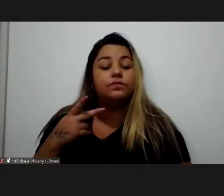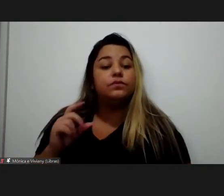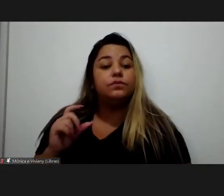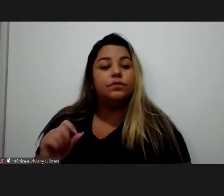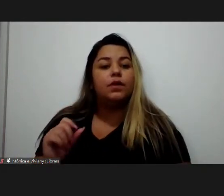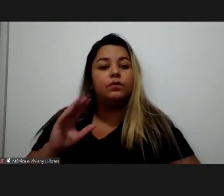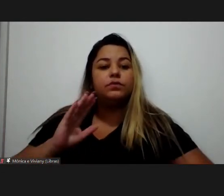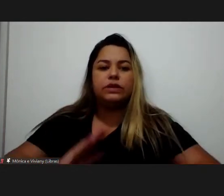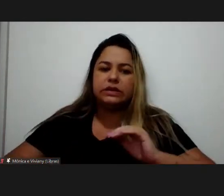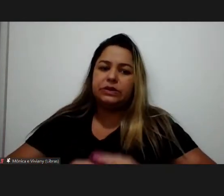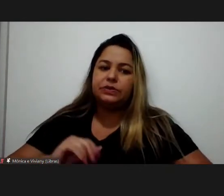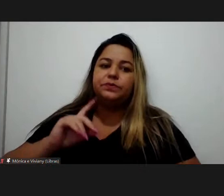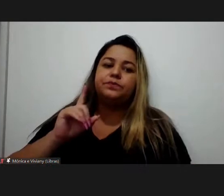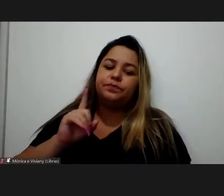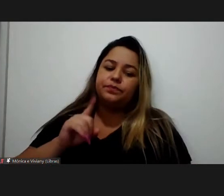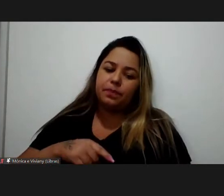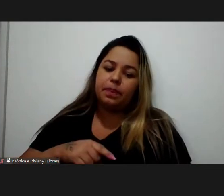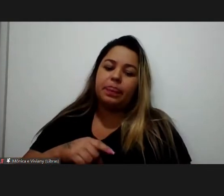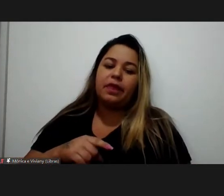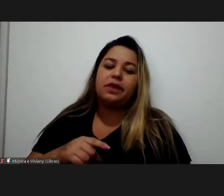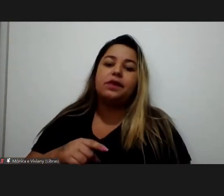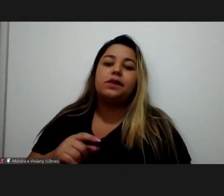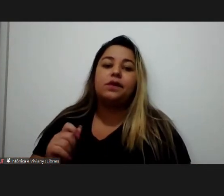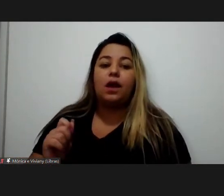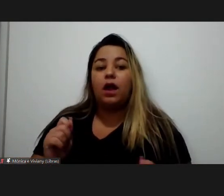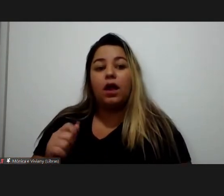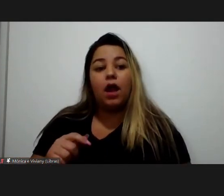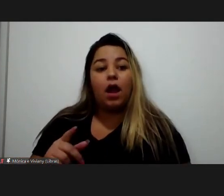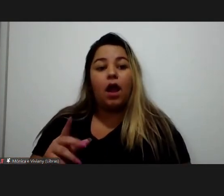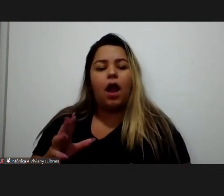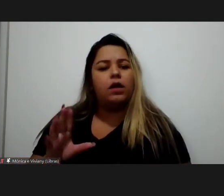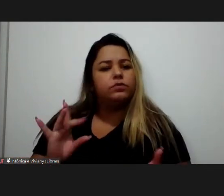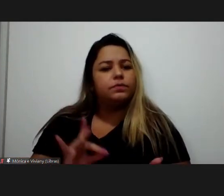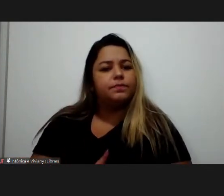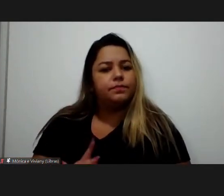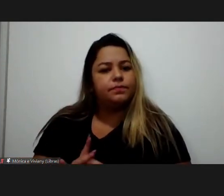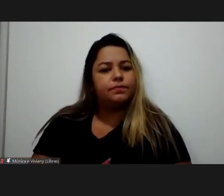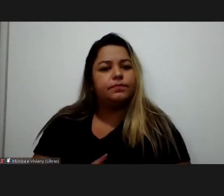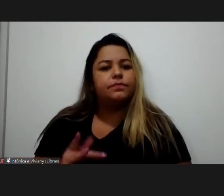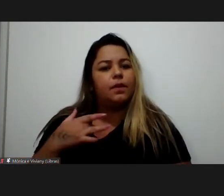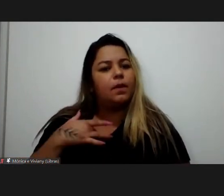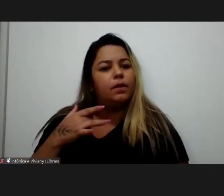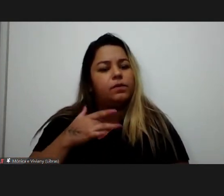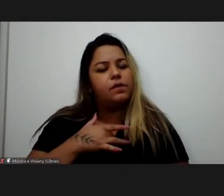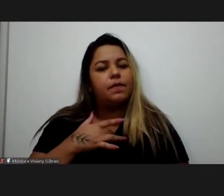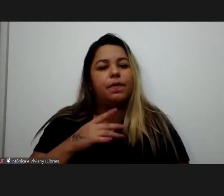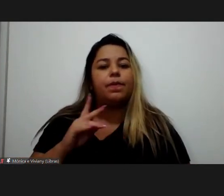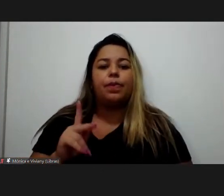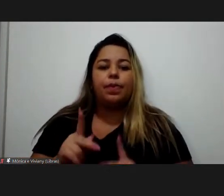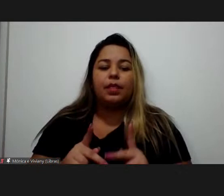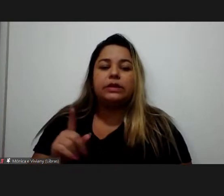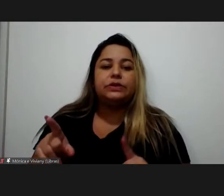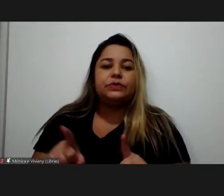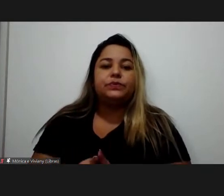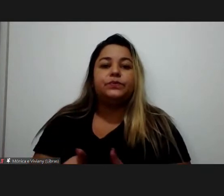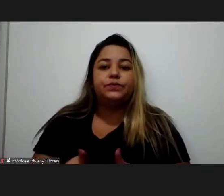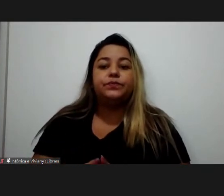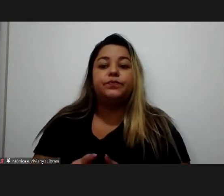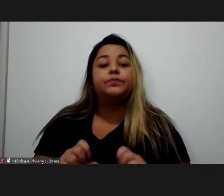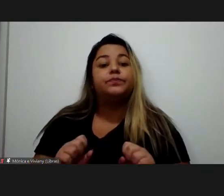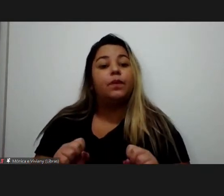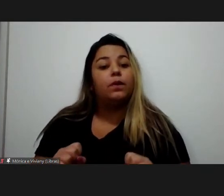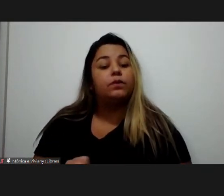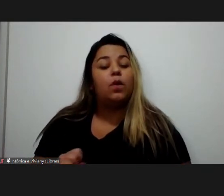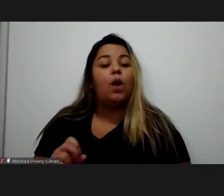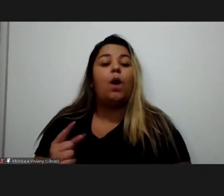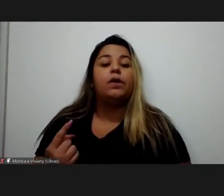The necessity of the workforce formation has to be